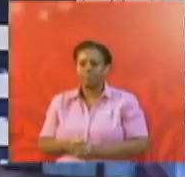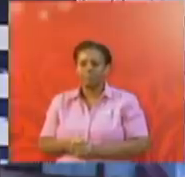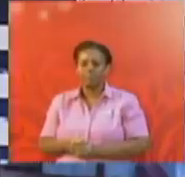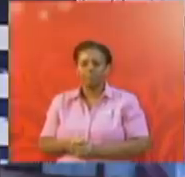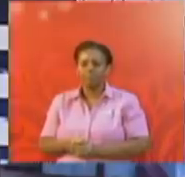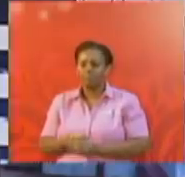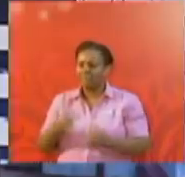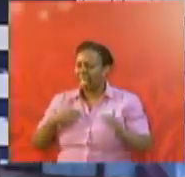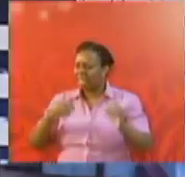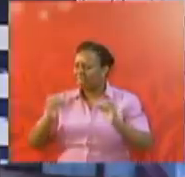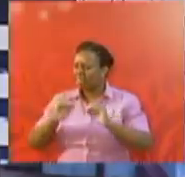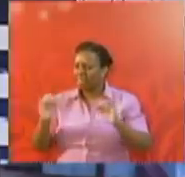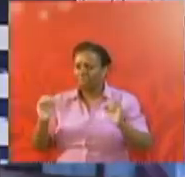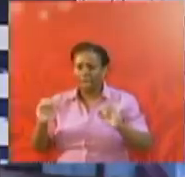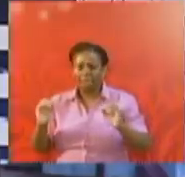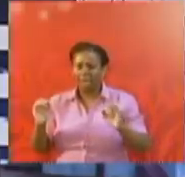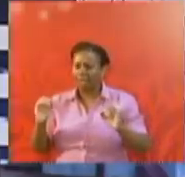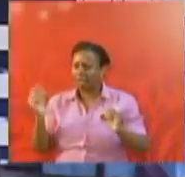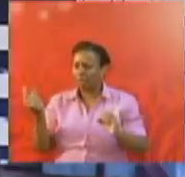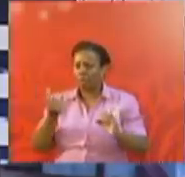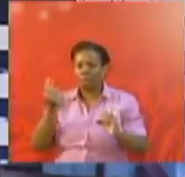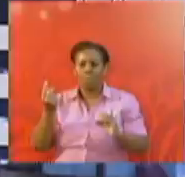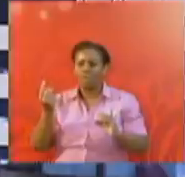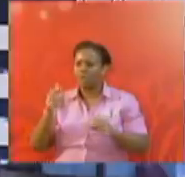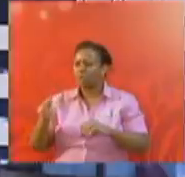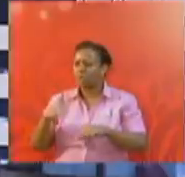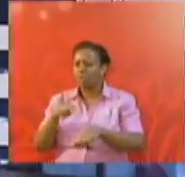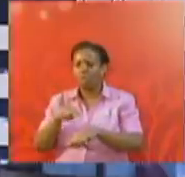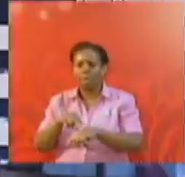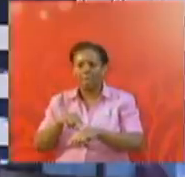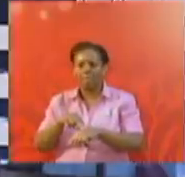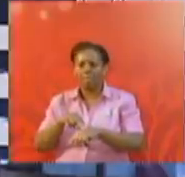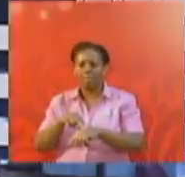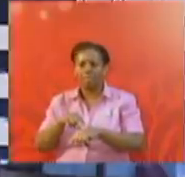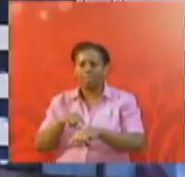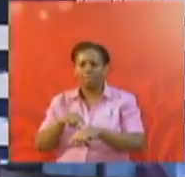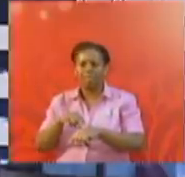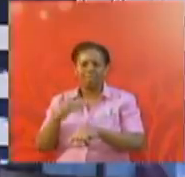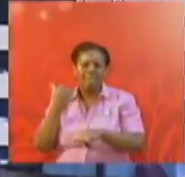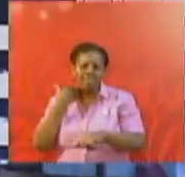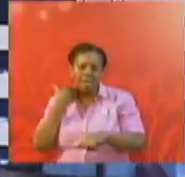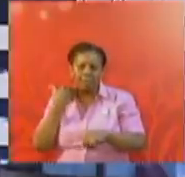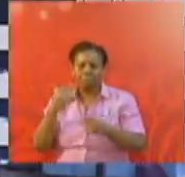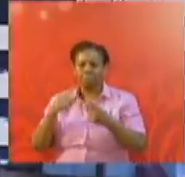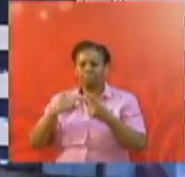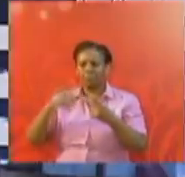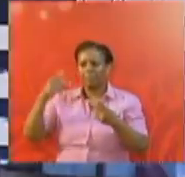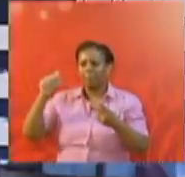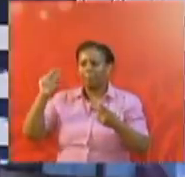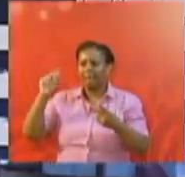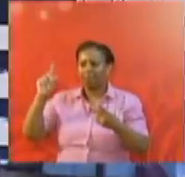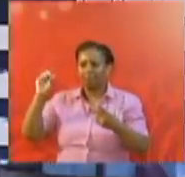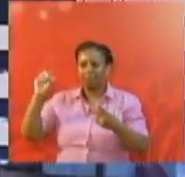who are at home, just the normal core remedies, as it were. Panadol for fever, drink plenty fluids. If you have